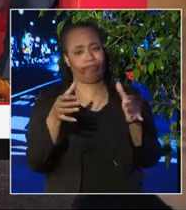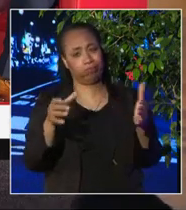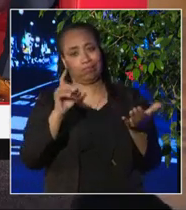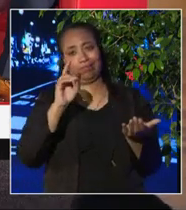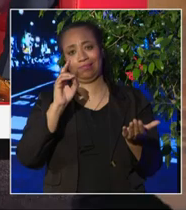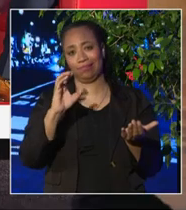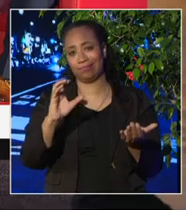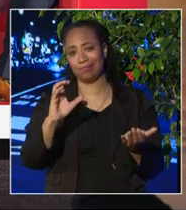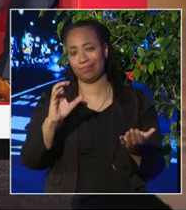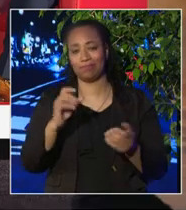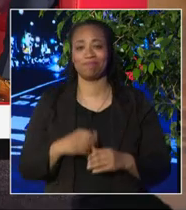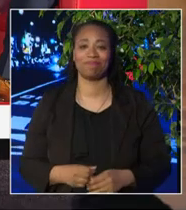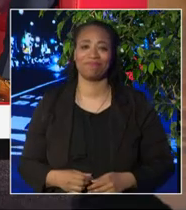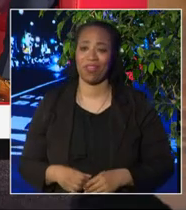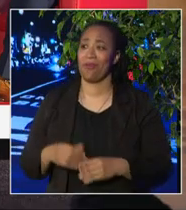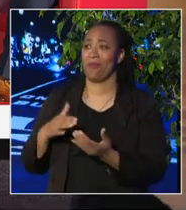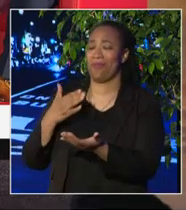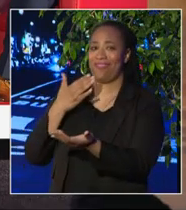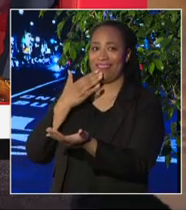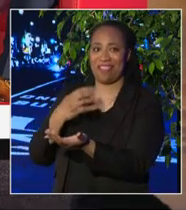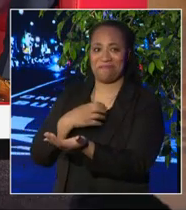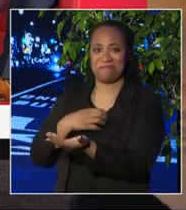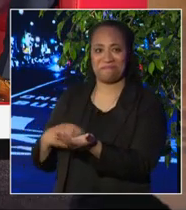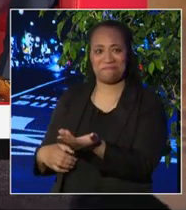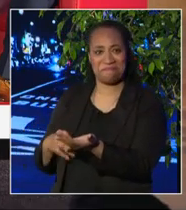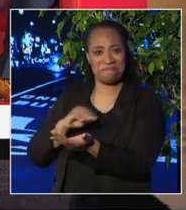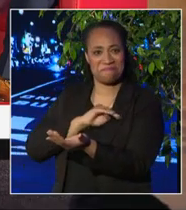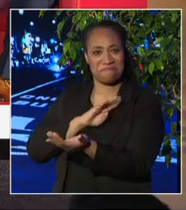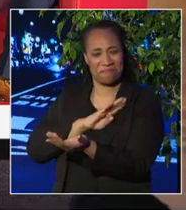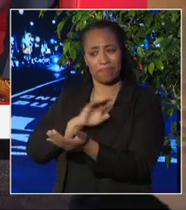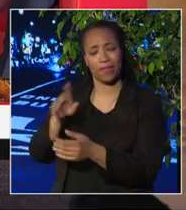the Gallery Place Chinatown community, it's a hub